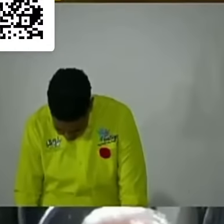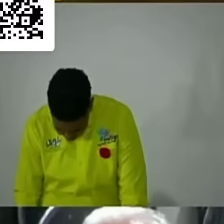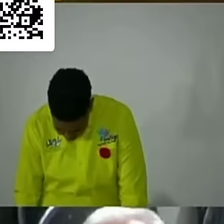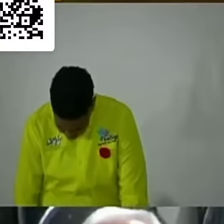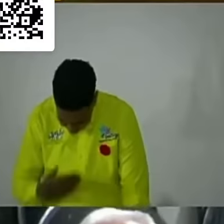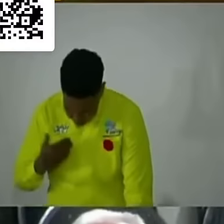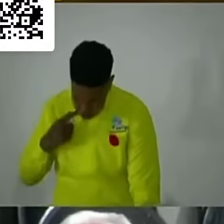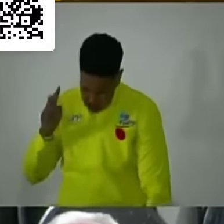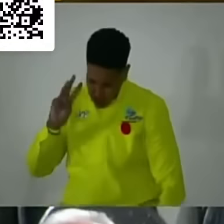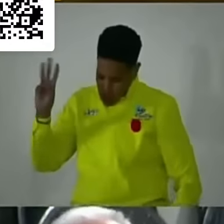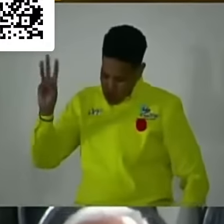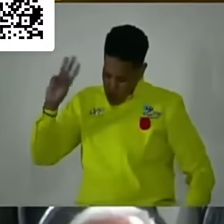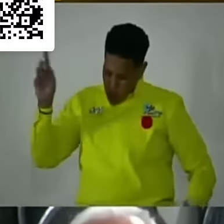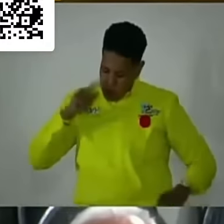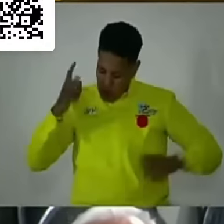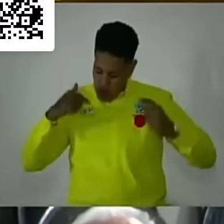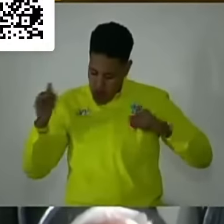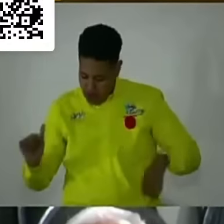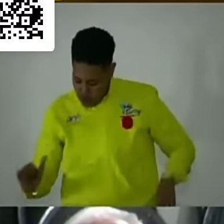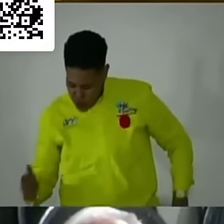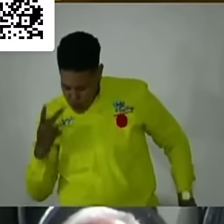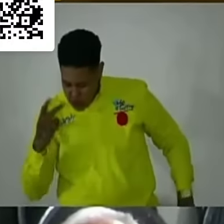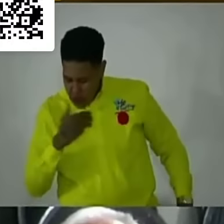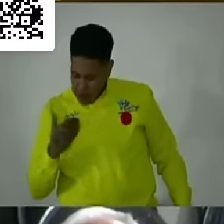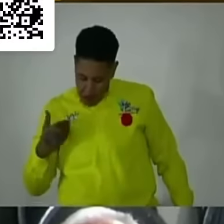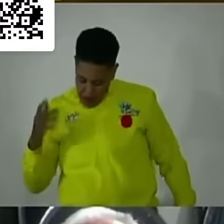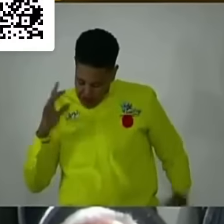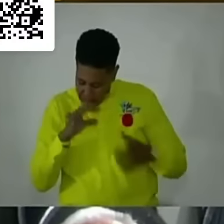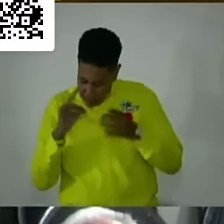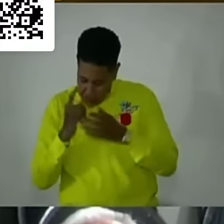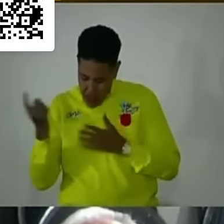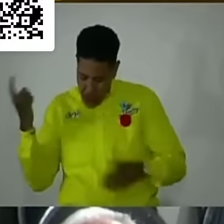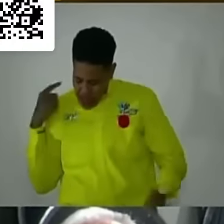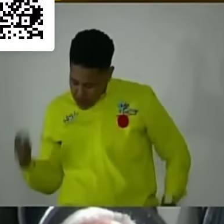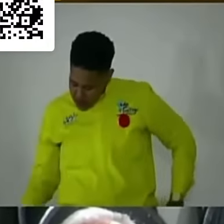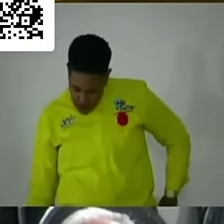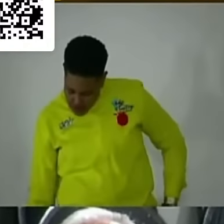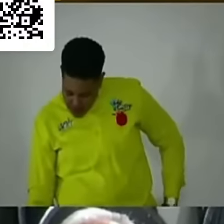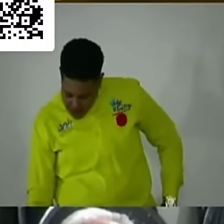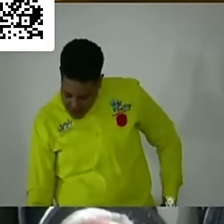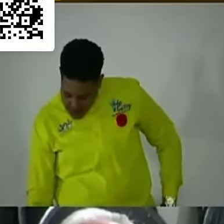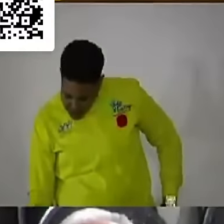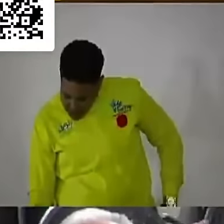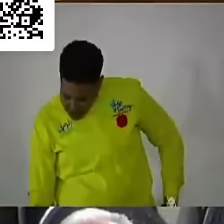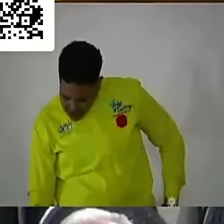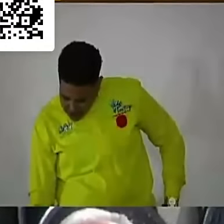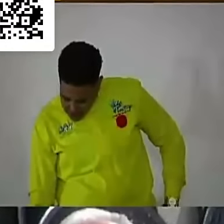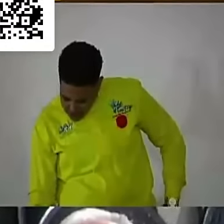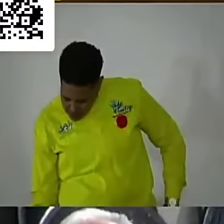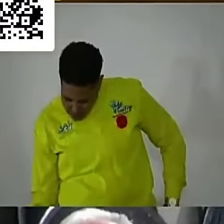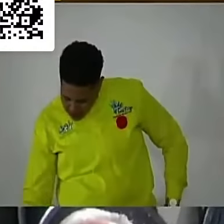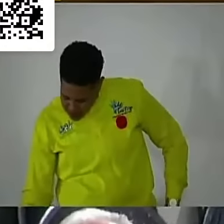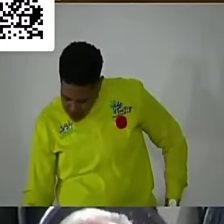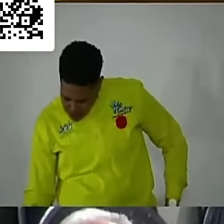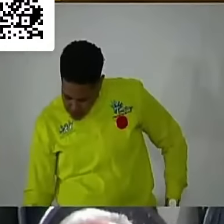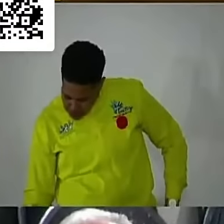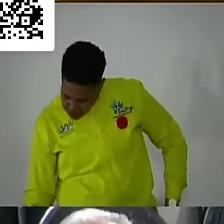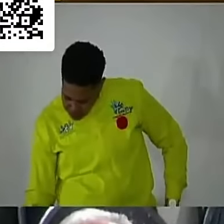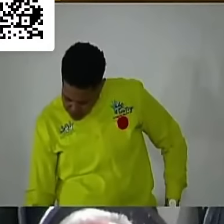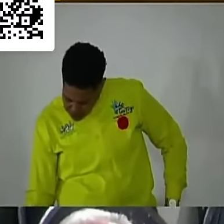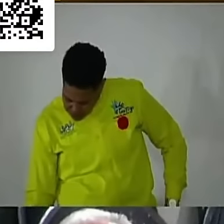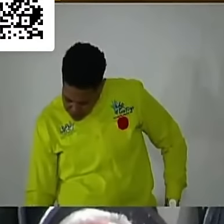but seriously though, I saw the member speak last week, and you know, and I'm saying this for my own